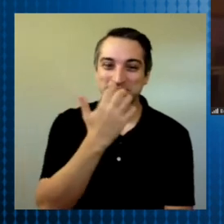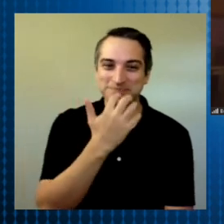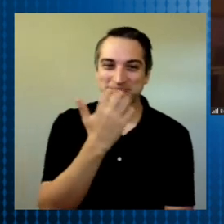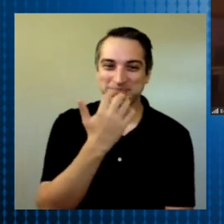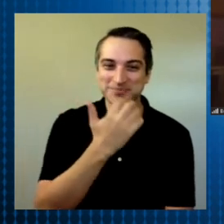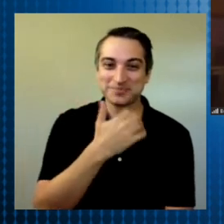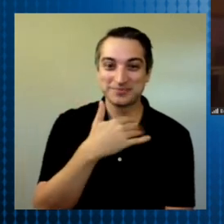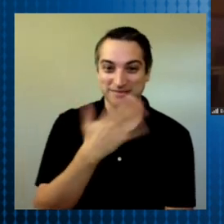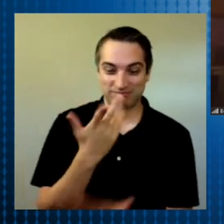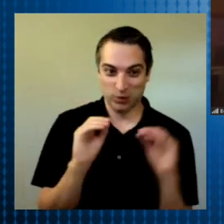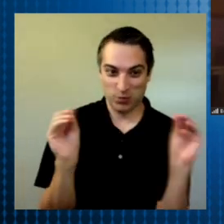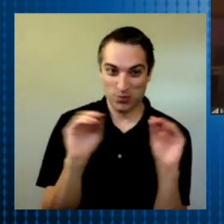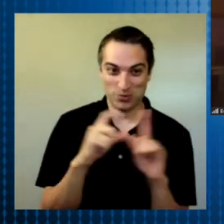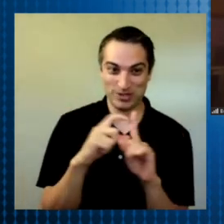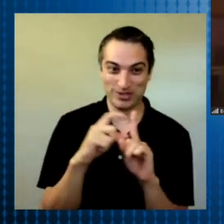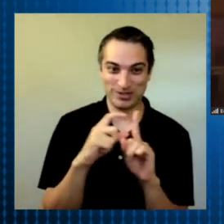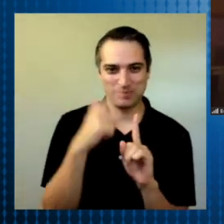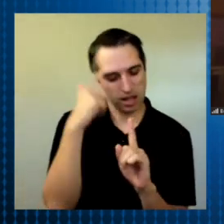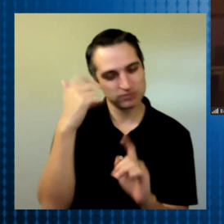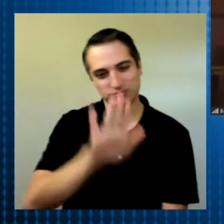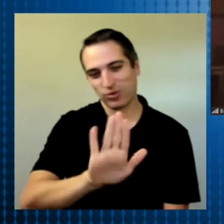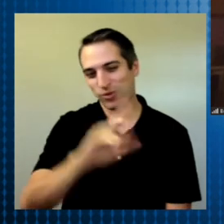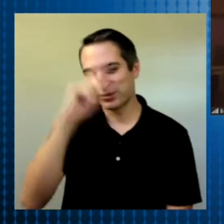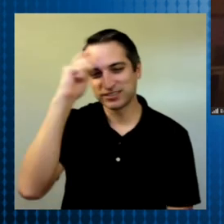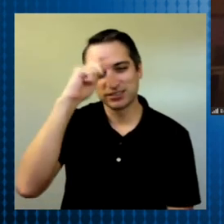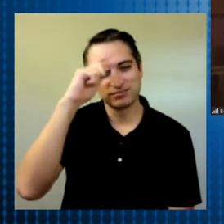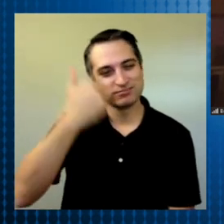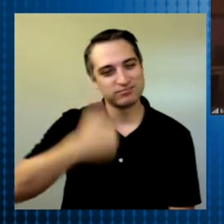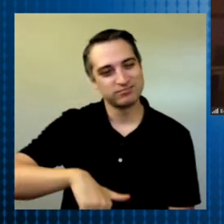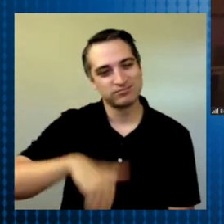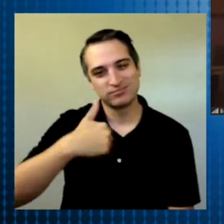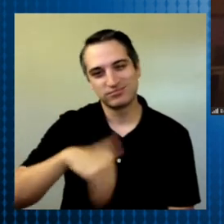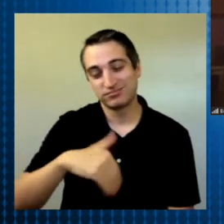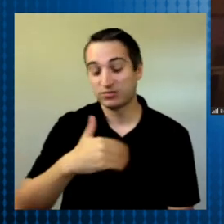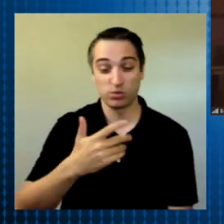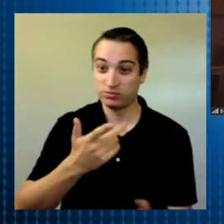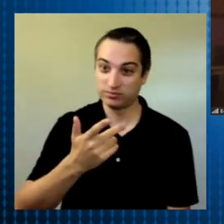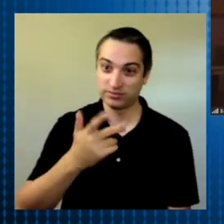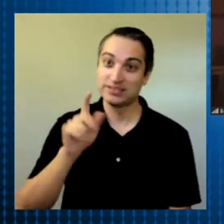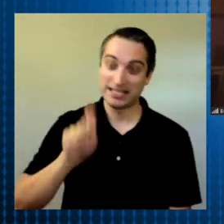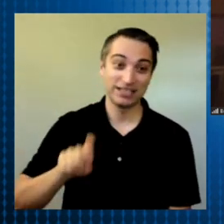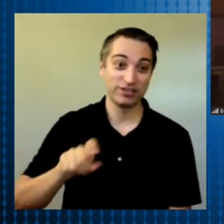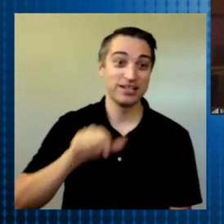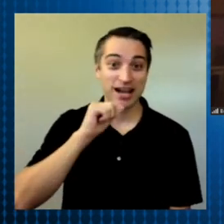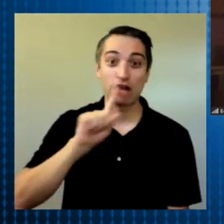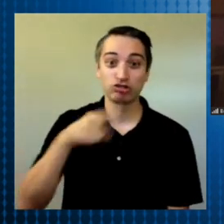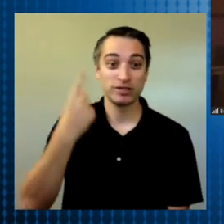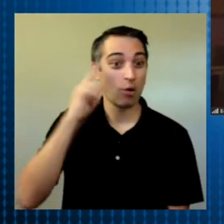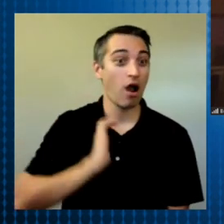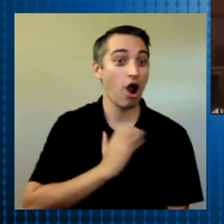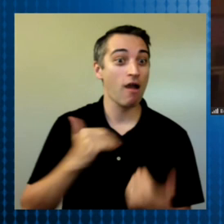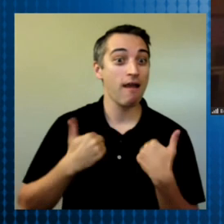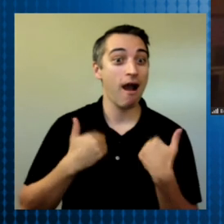I don't have the words, because the wisdom that you just imparted is just so necessary, not just for our young people, but